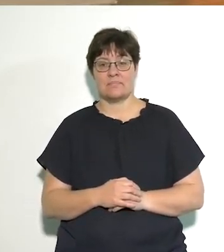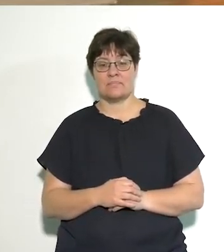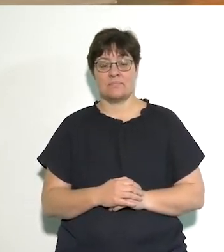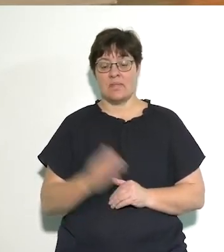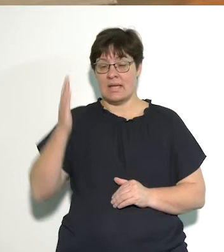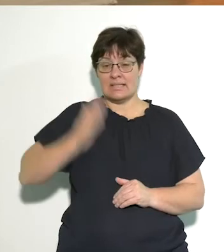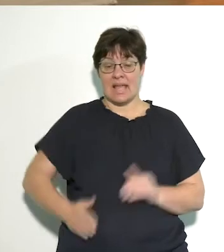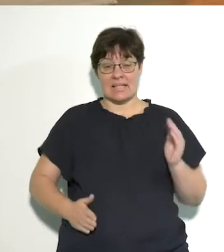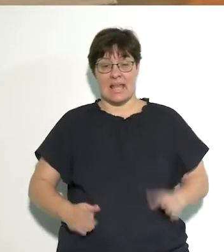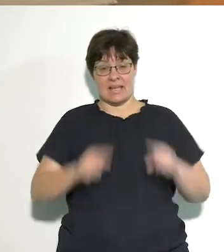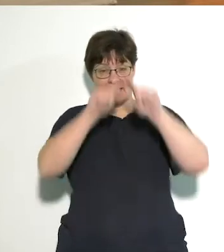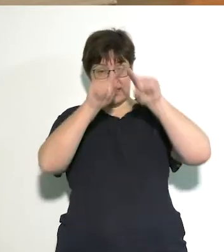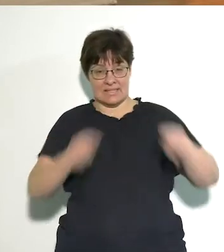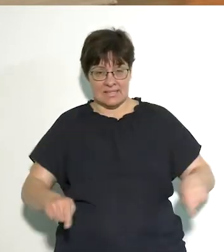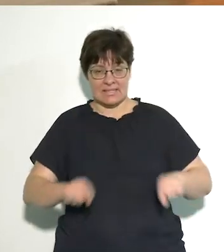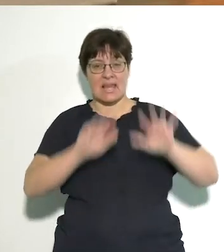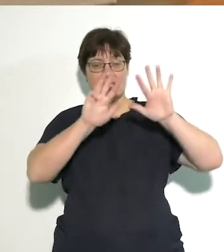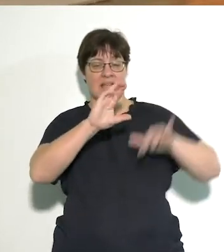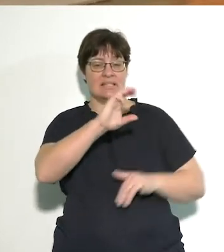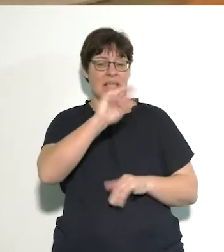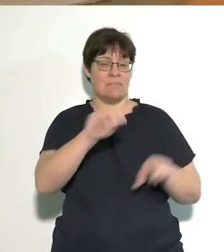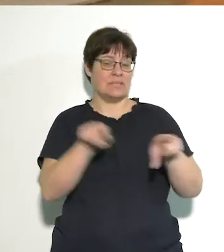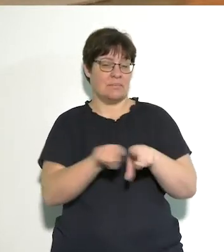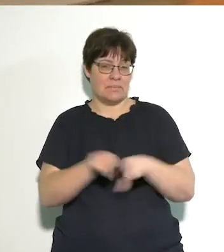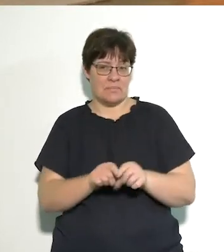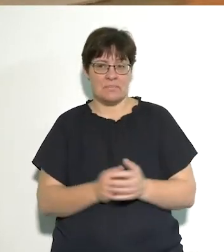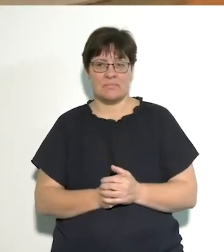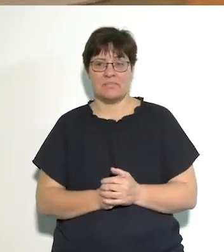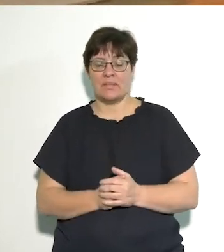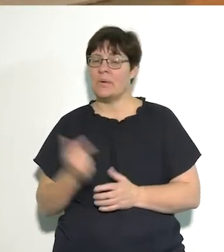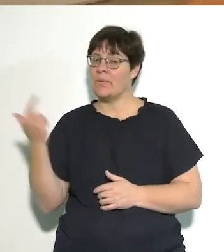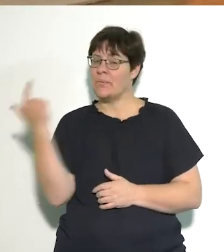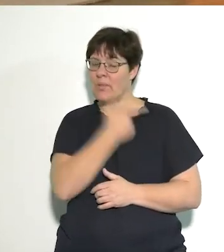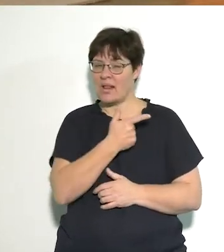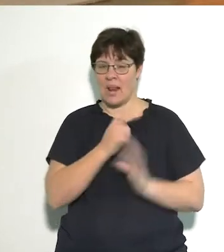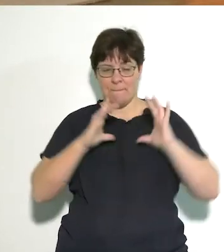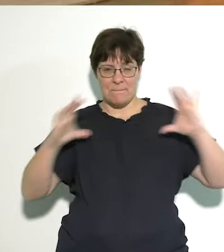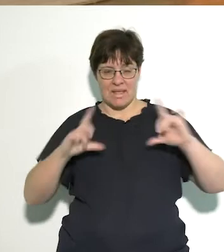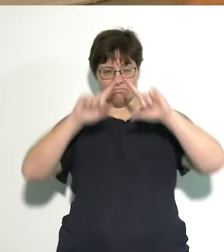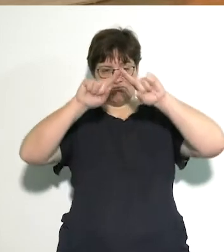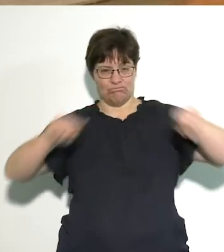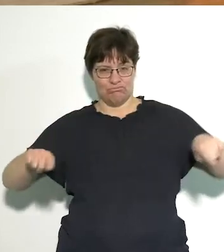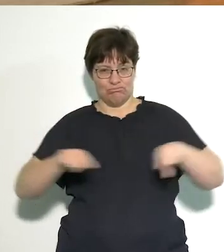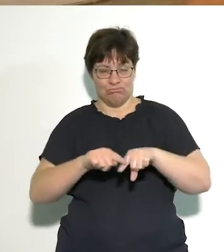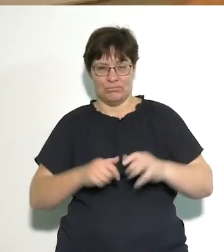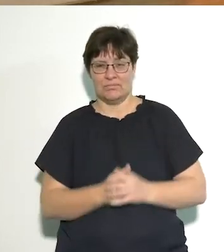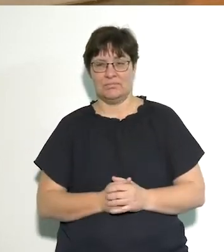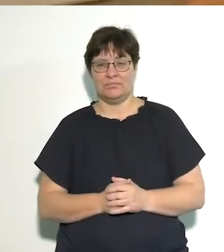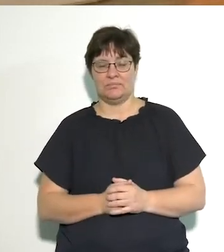and my two sides 9 centimeters as well. So we have a nice big triangle.